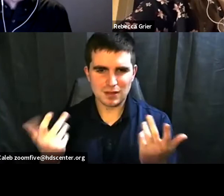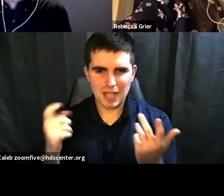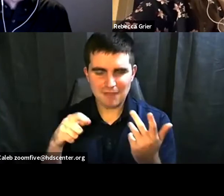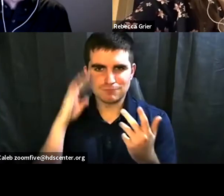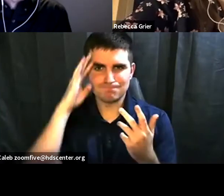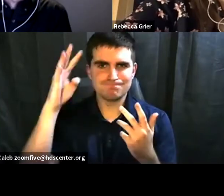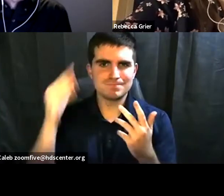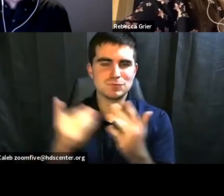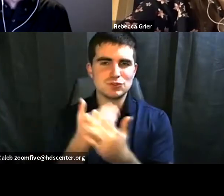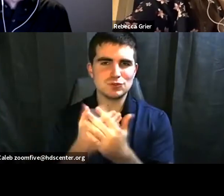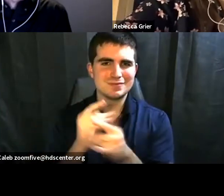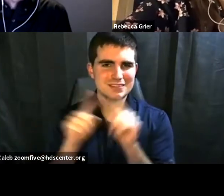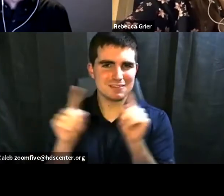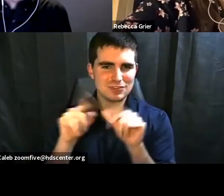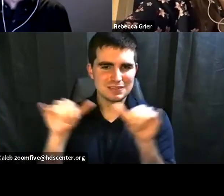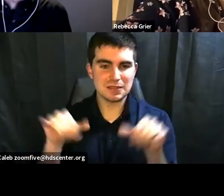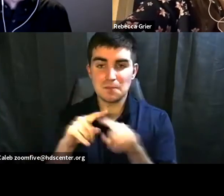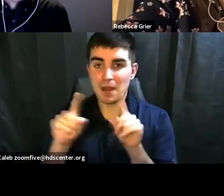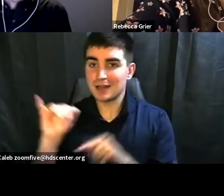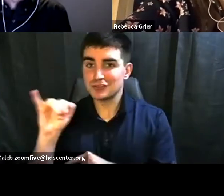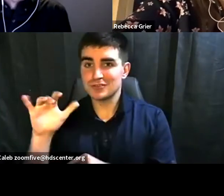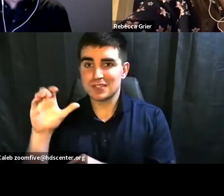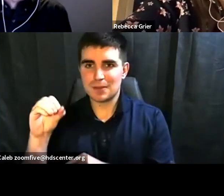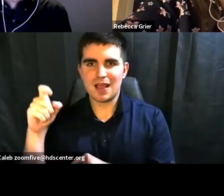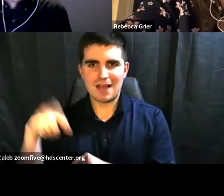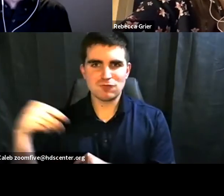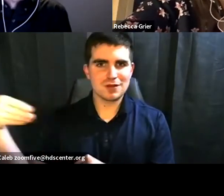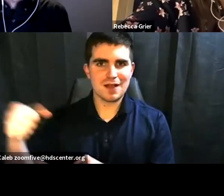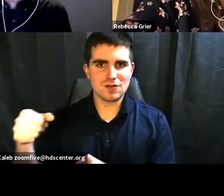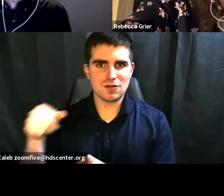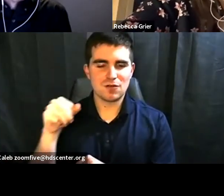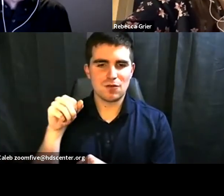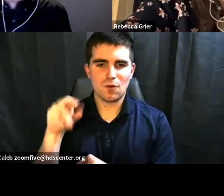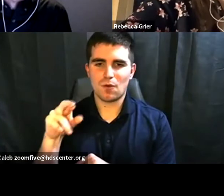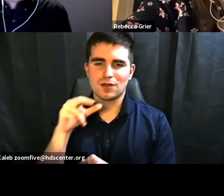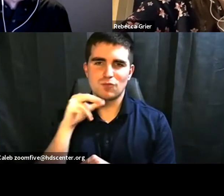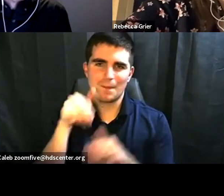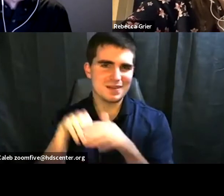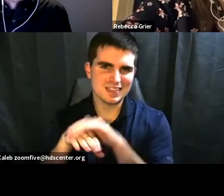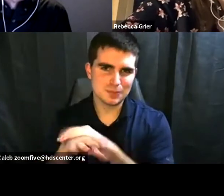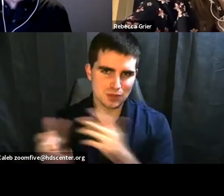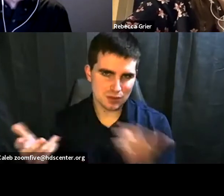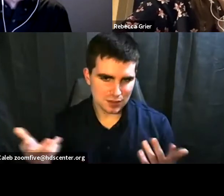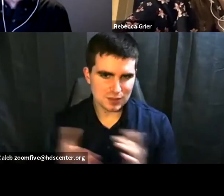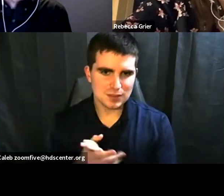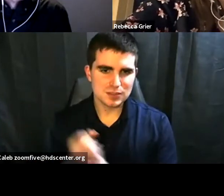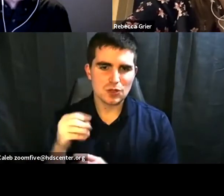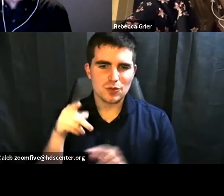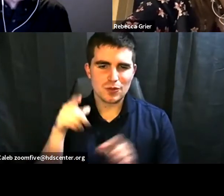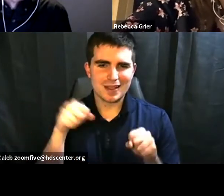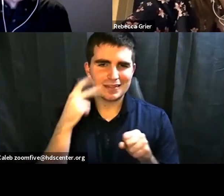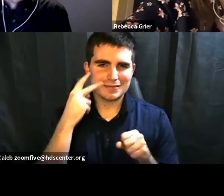system, but then insurance companies have to cover it or largely won't be accessible. So you can see some of